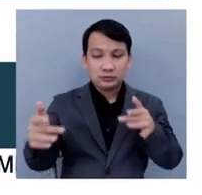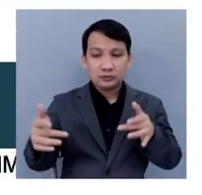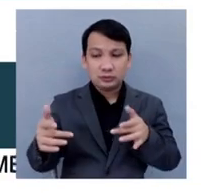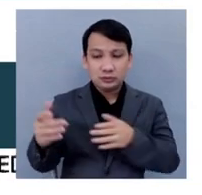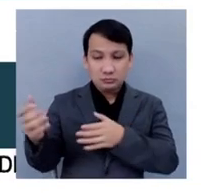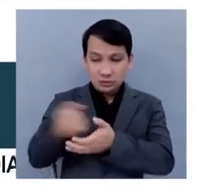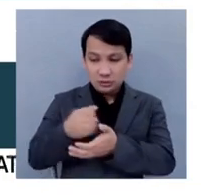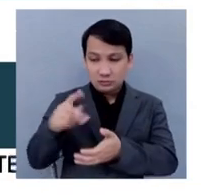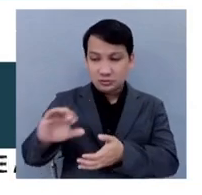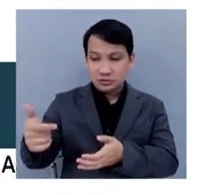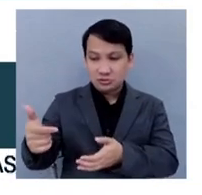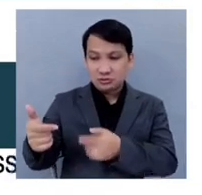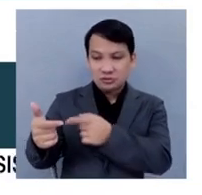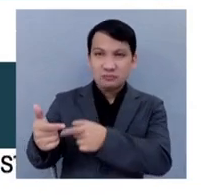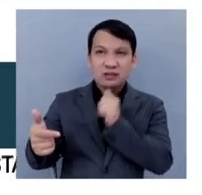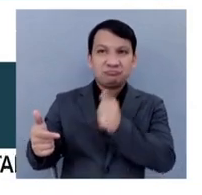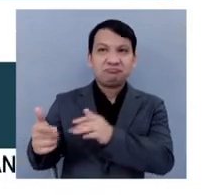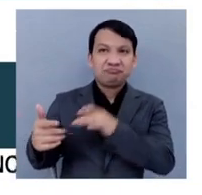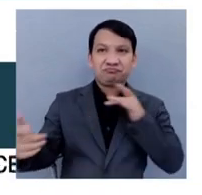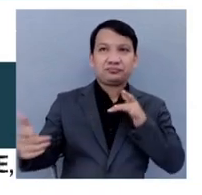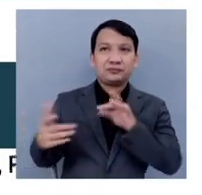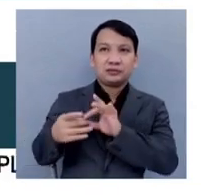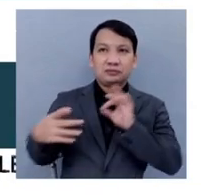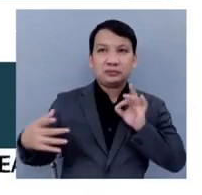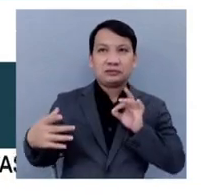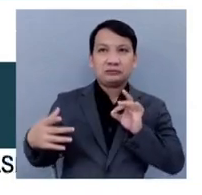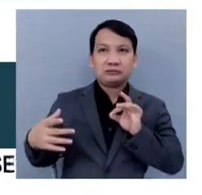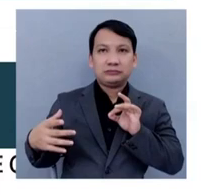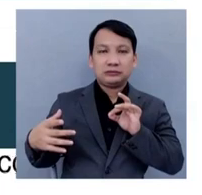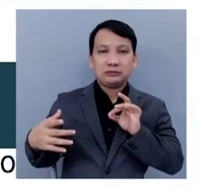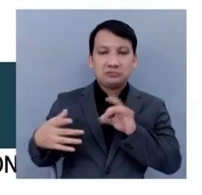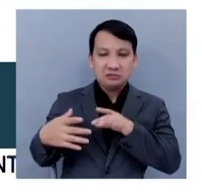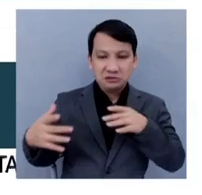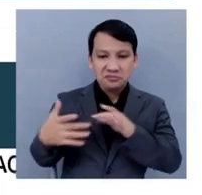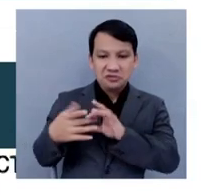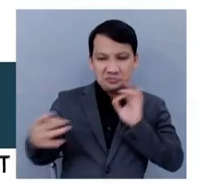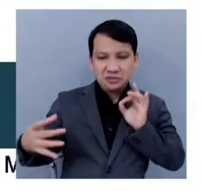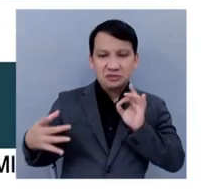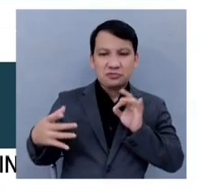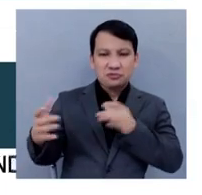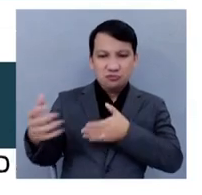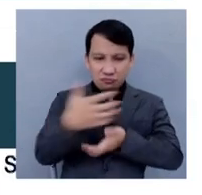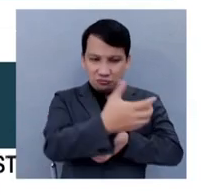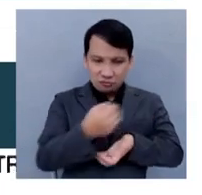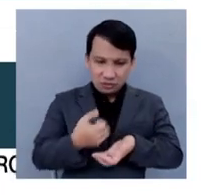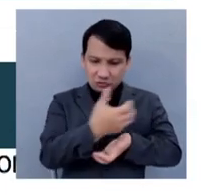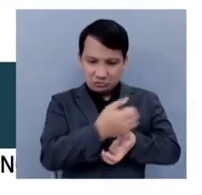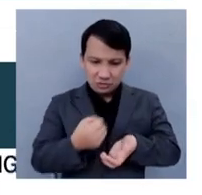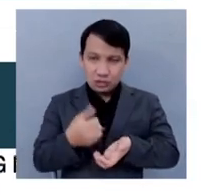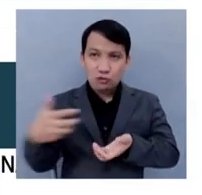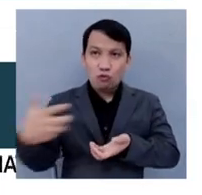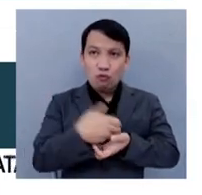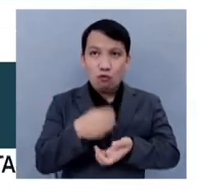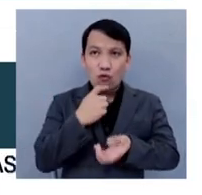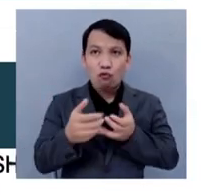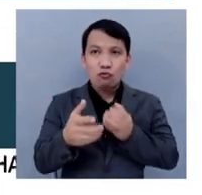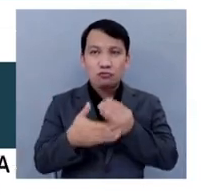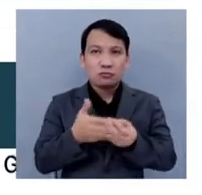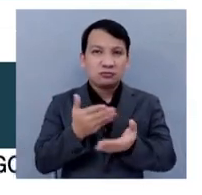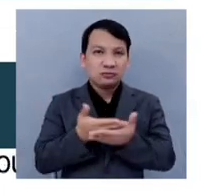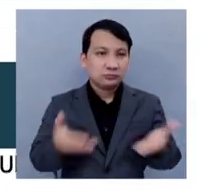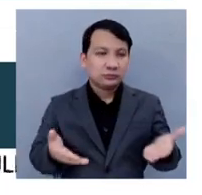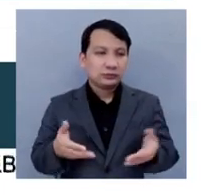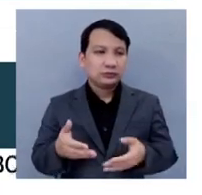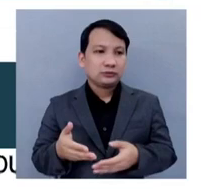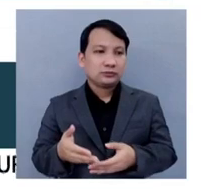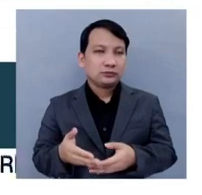the PCGG to recover those paintings, to recover some of the assets that are still pending litigation in New York. But not only that,